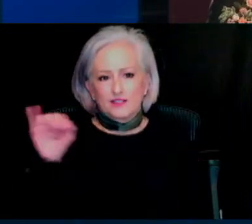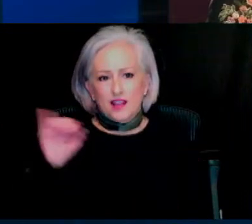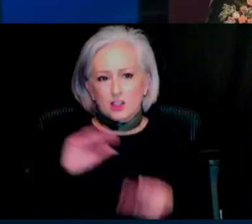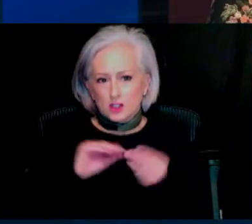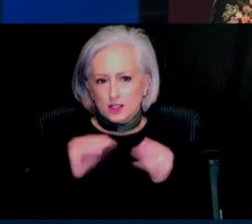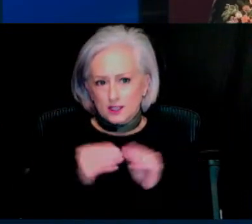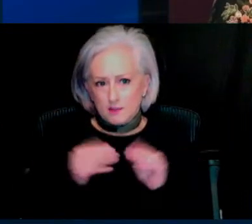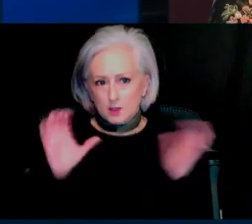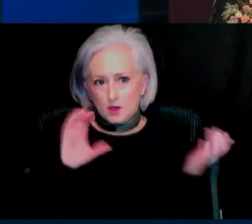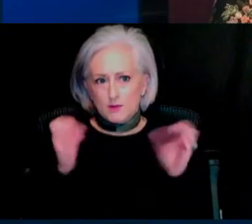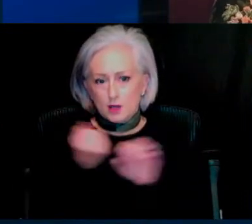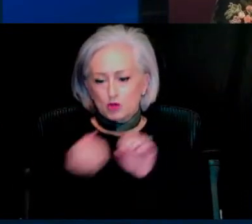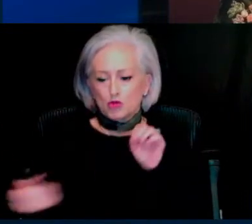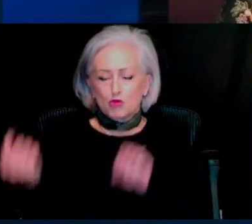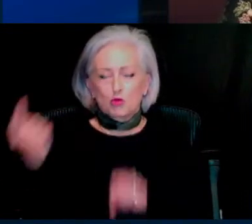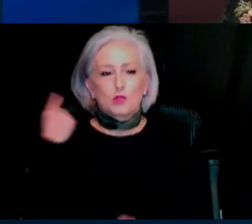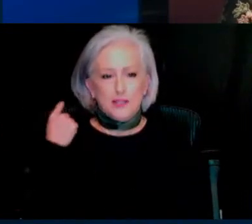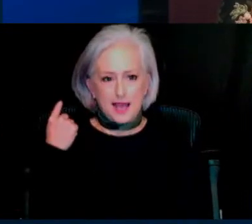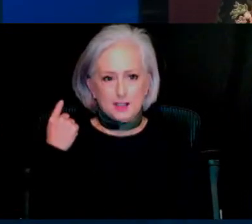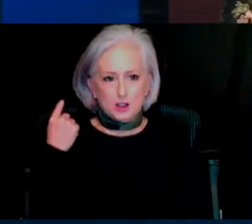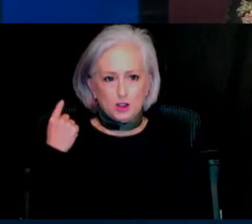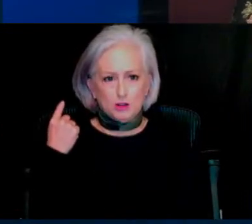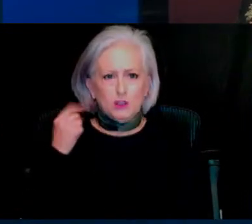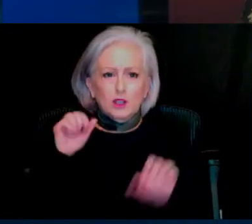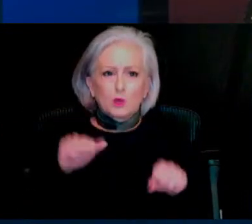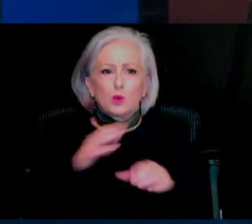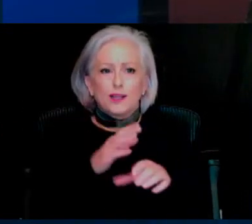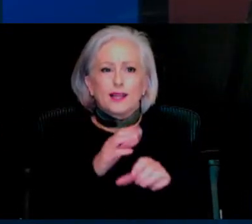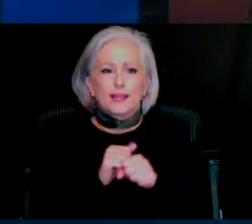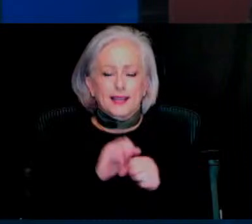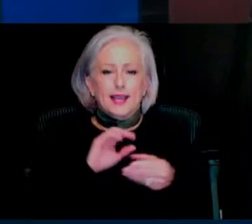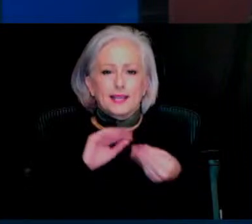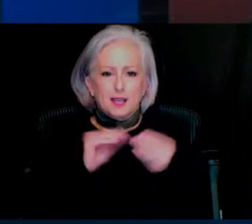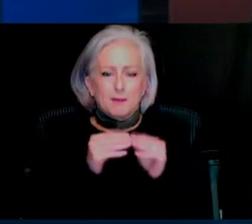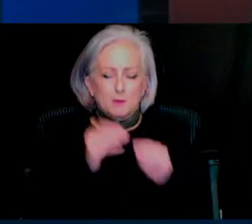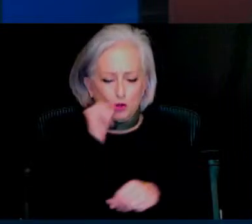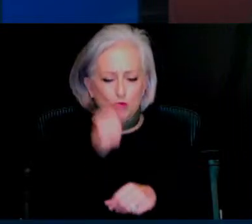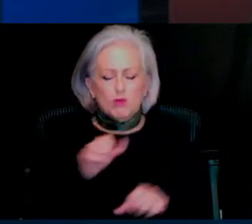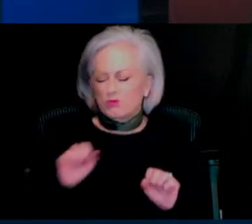year? About, and if, again, we can get those specific numbers tomorrow. Get those, yeah.